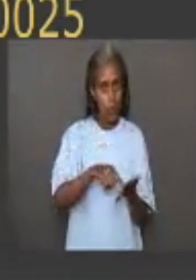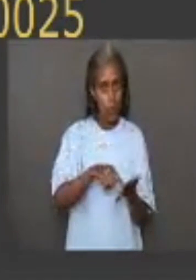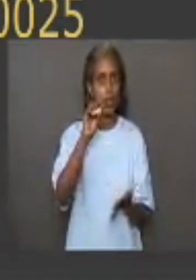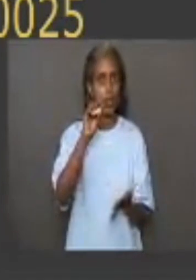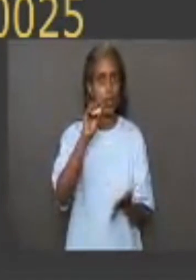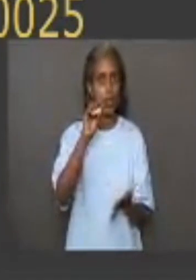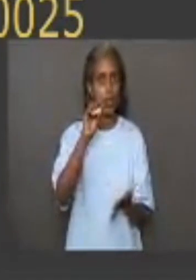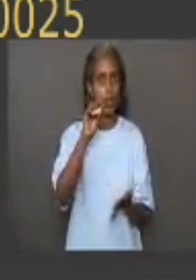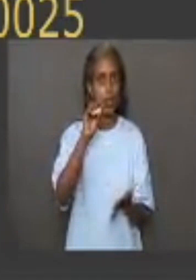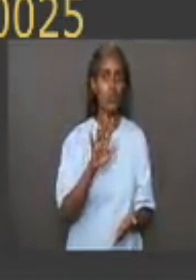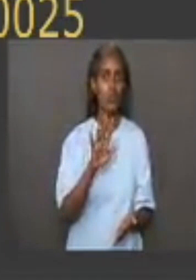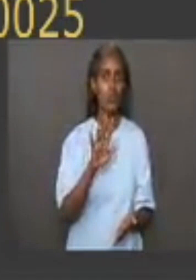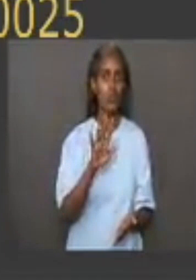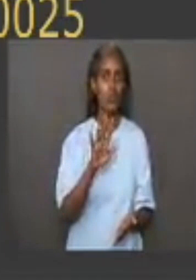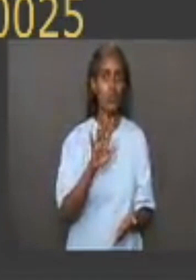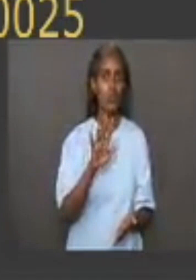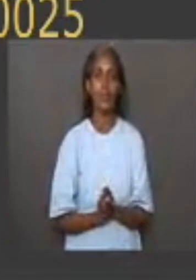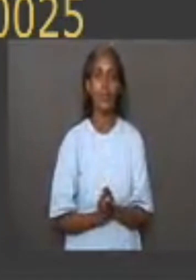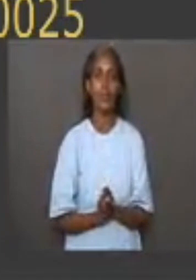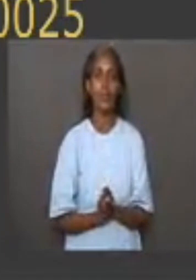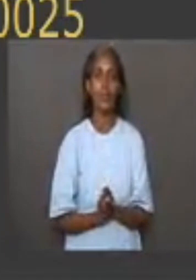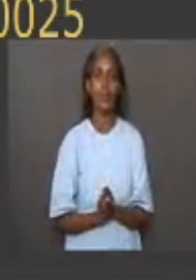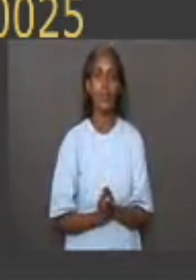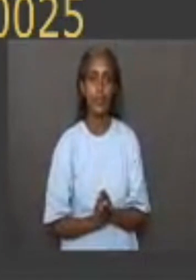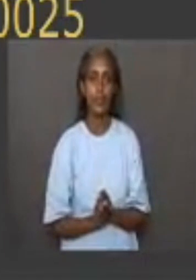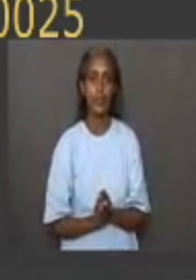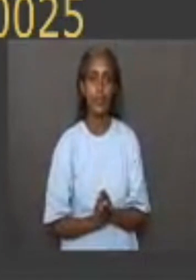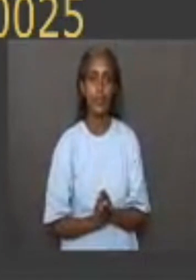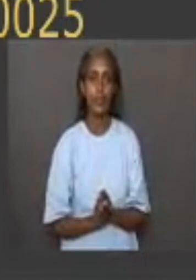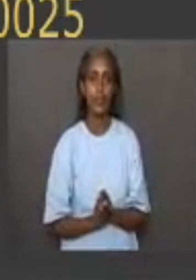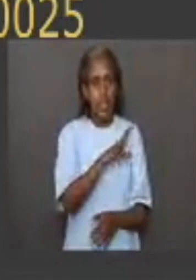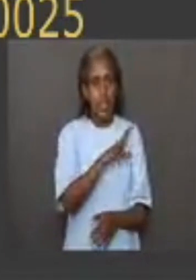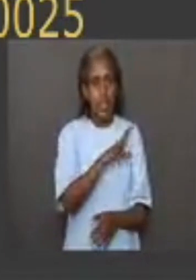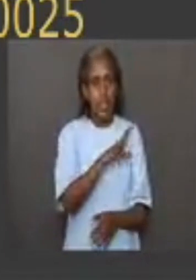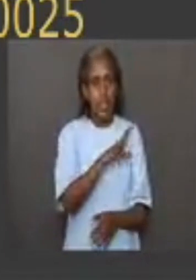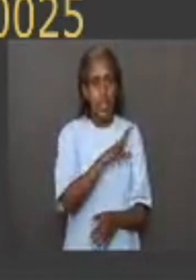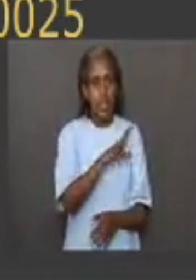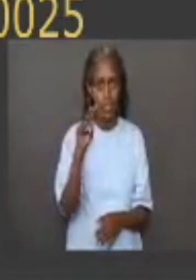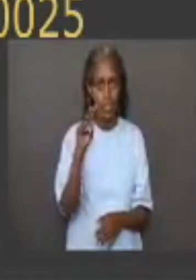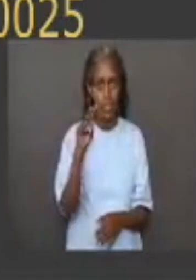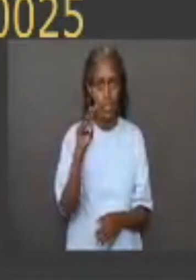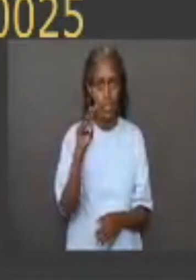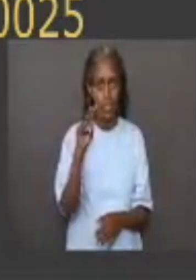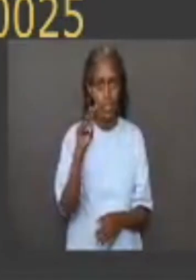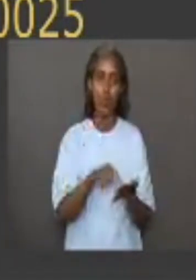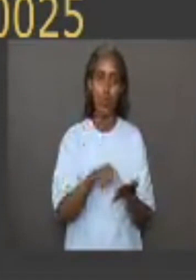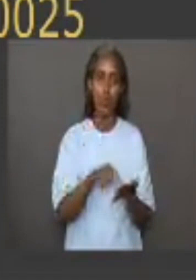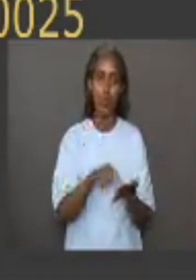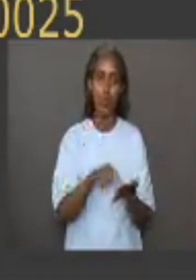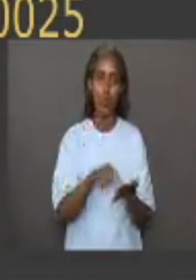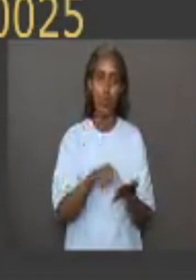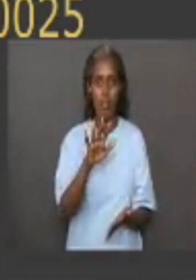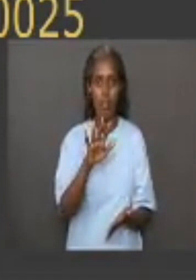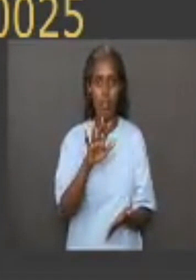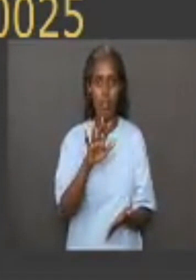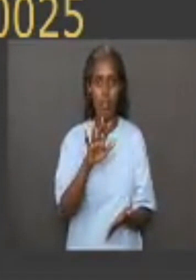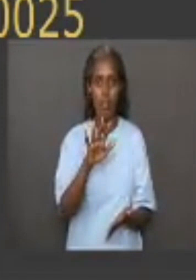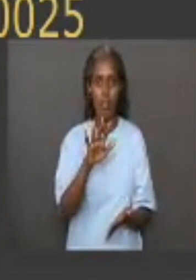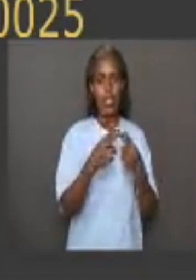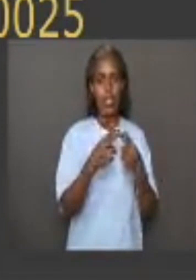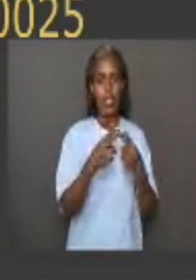0.025. And 2 0.5